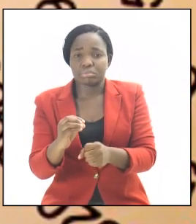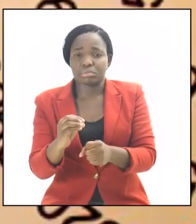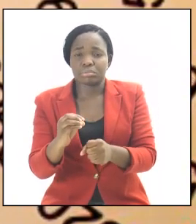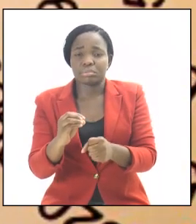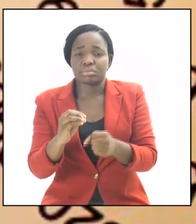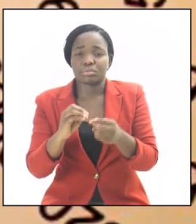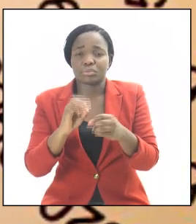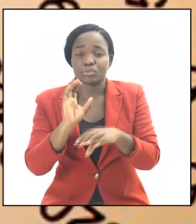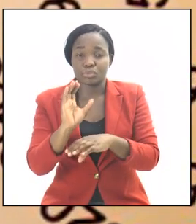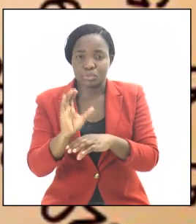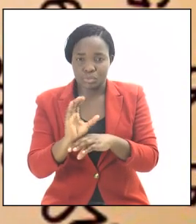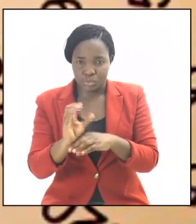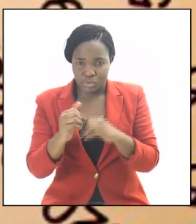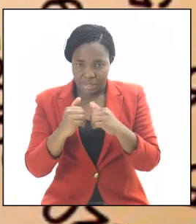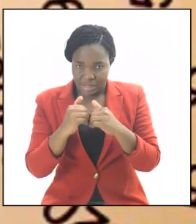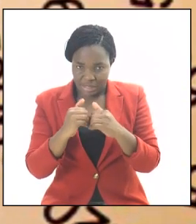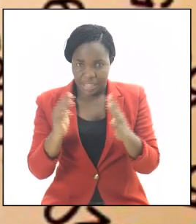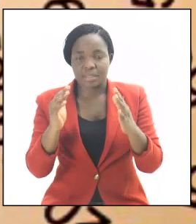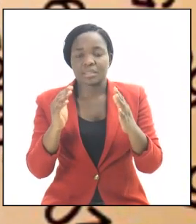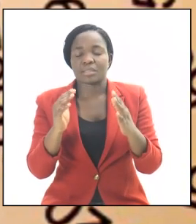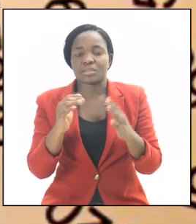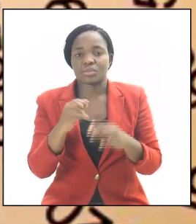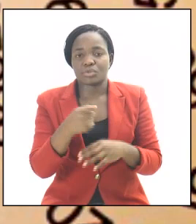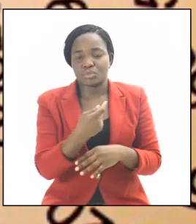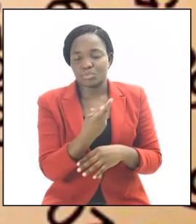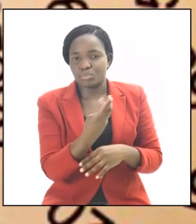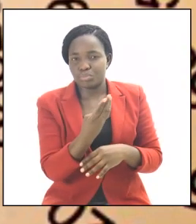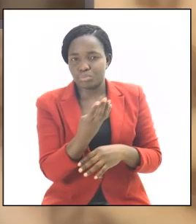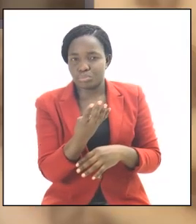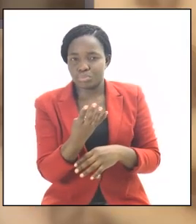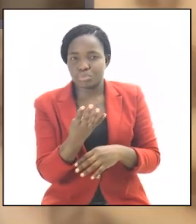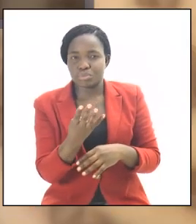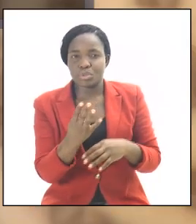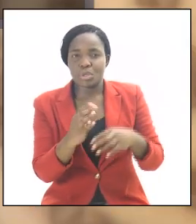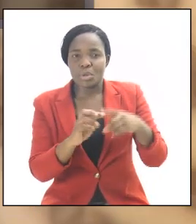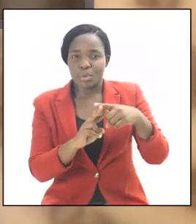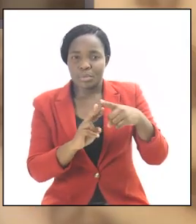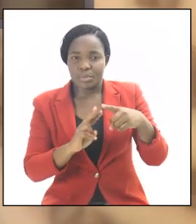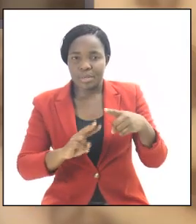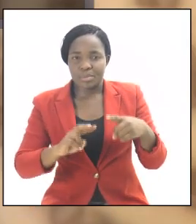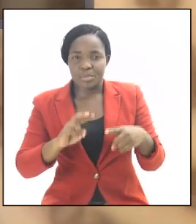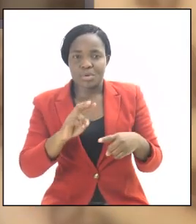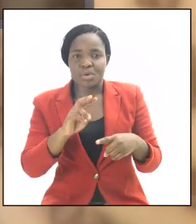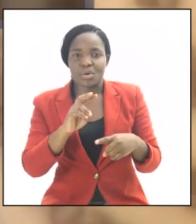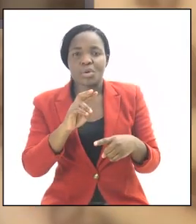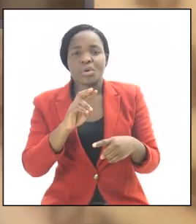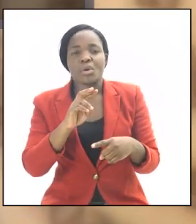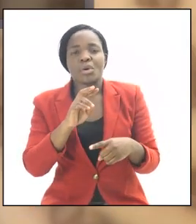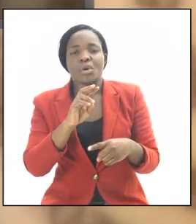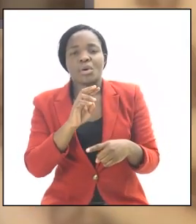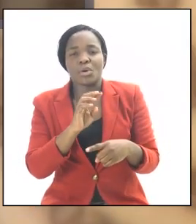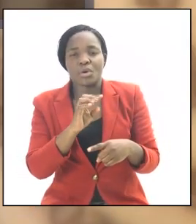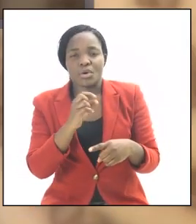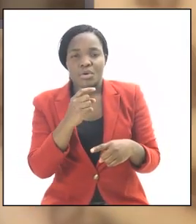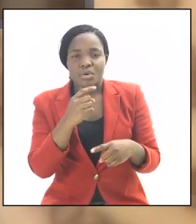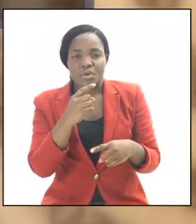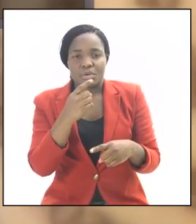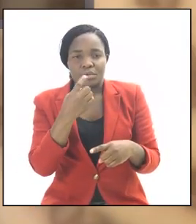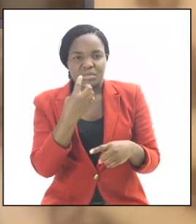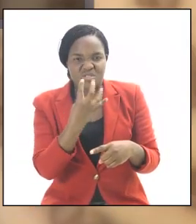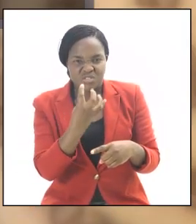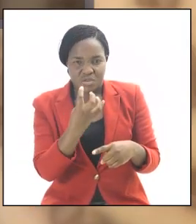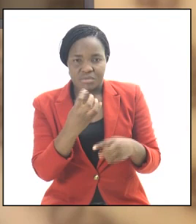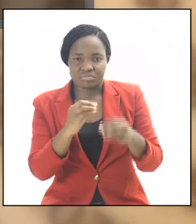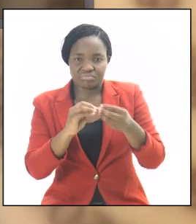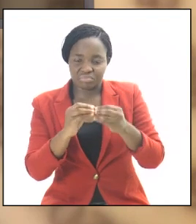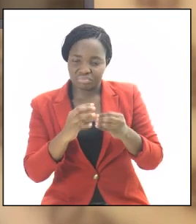pi to over 13 trillion digits. Accurate scientific applications generally need